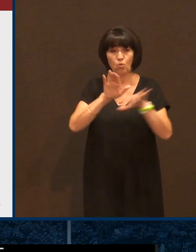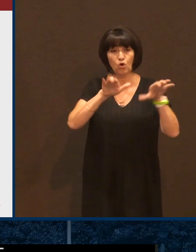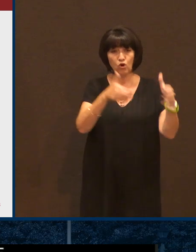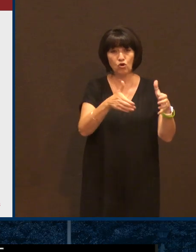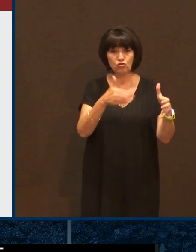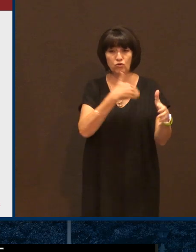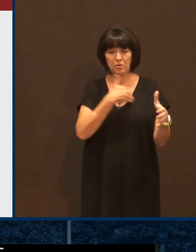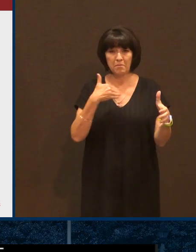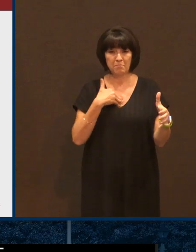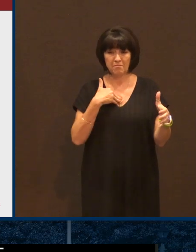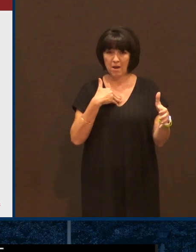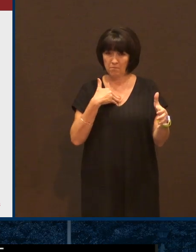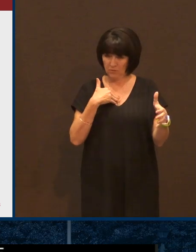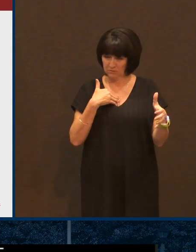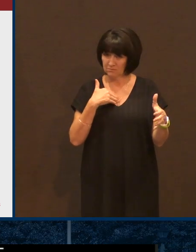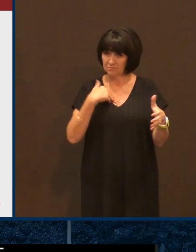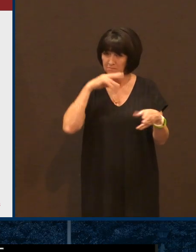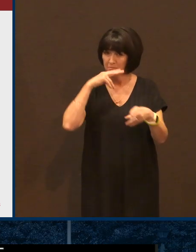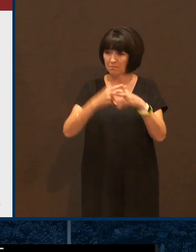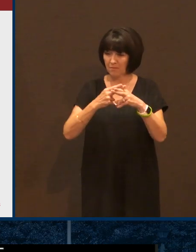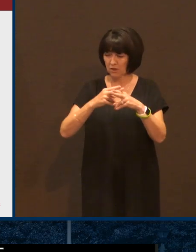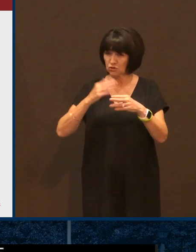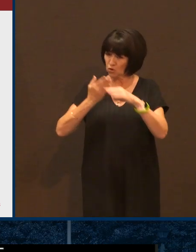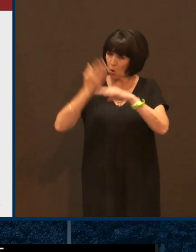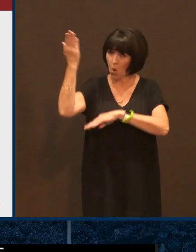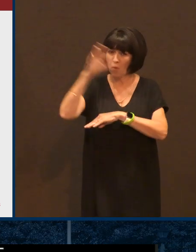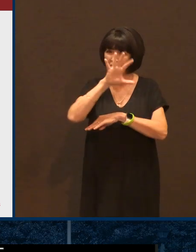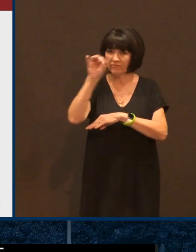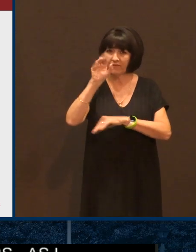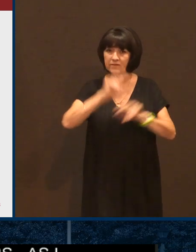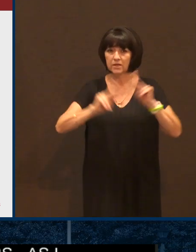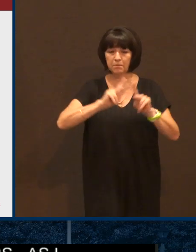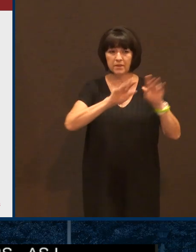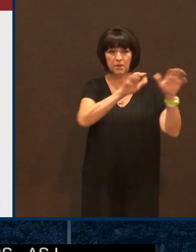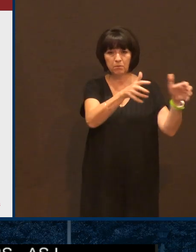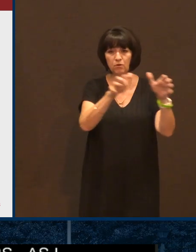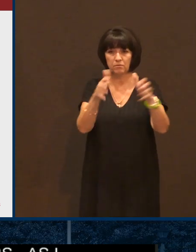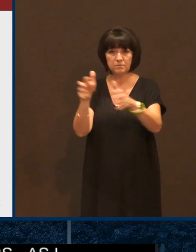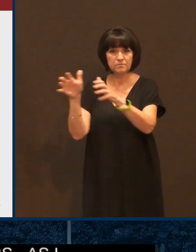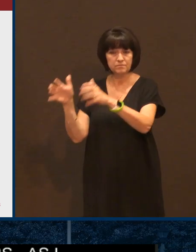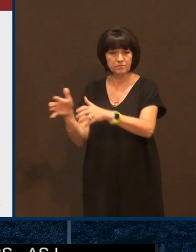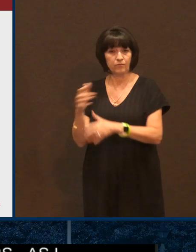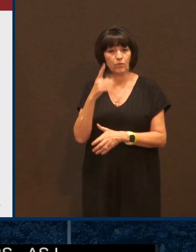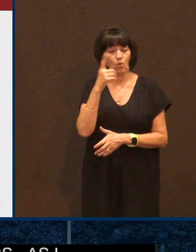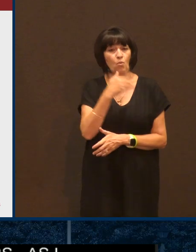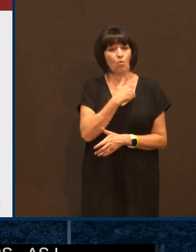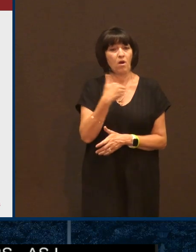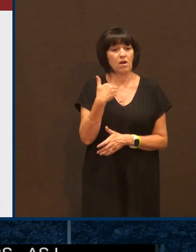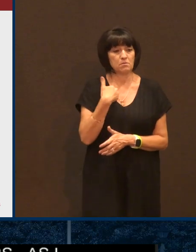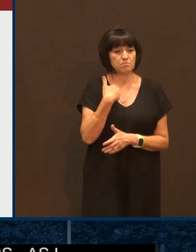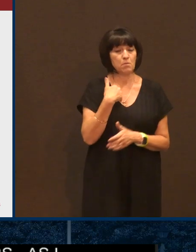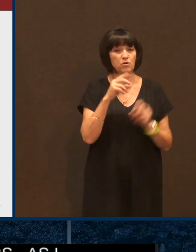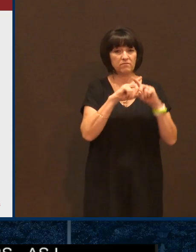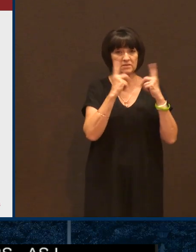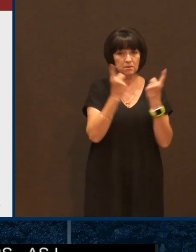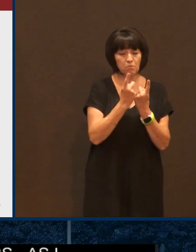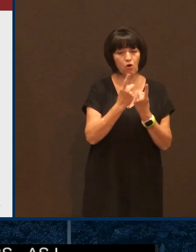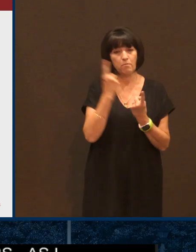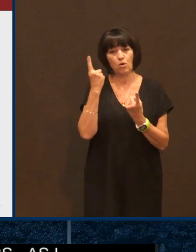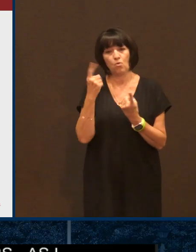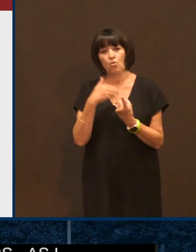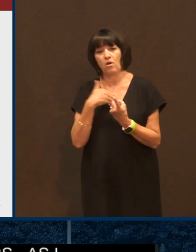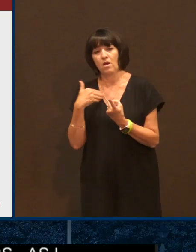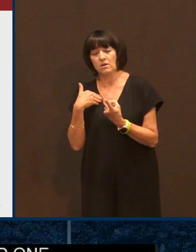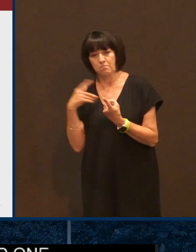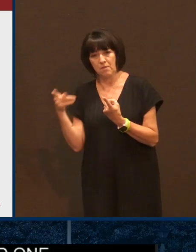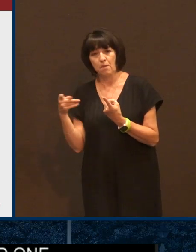over 50 of them. The leadership, we had one member of the department and a member of the public leading